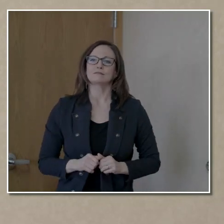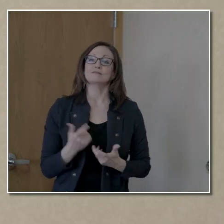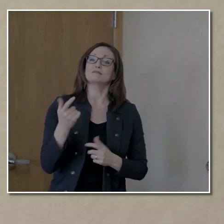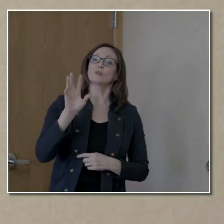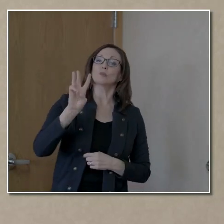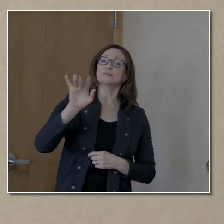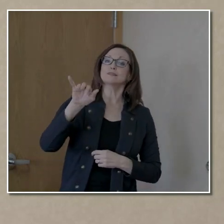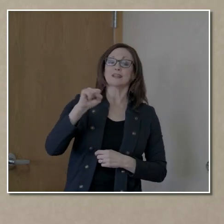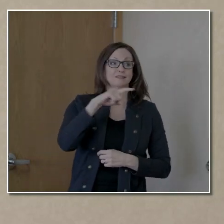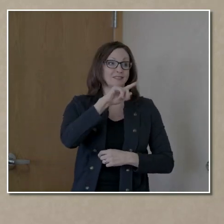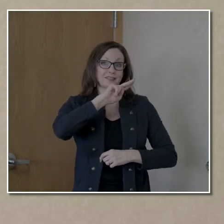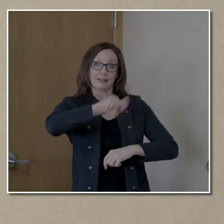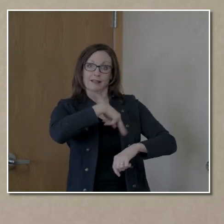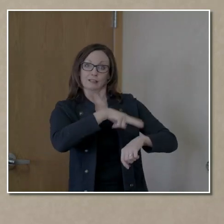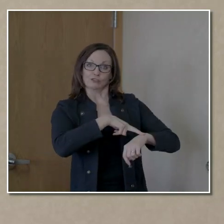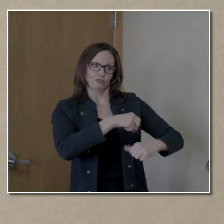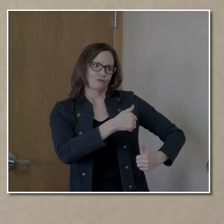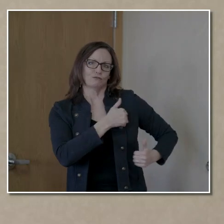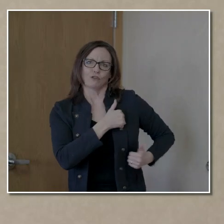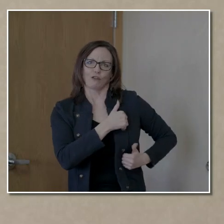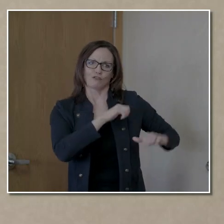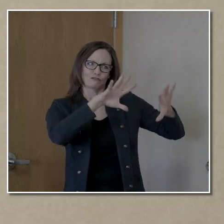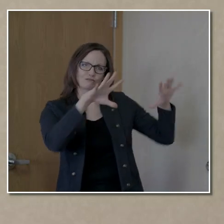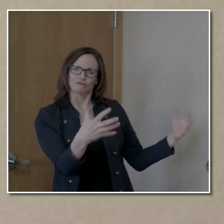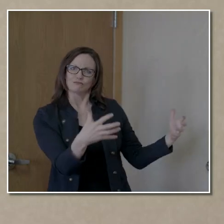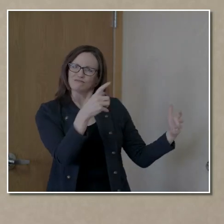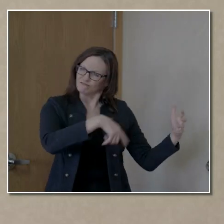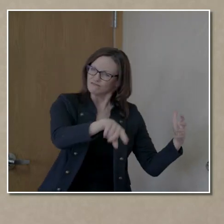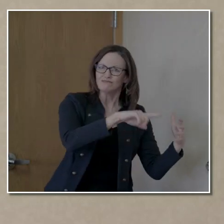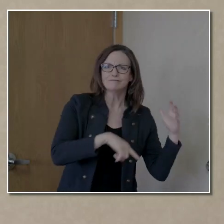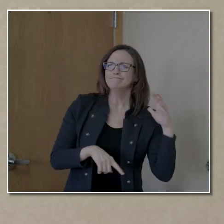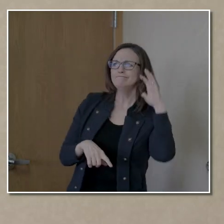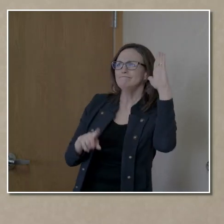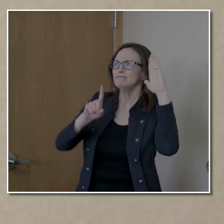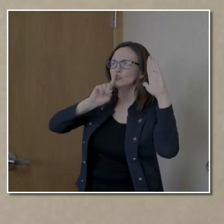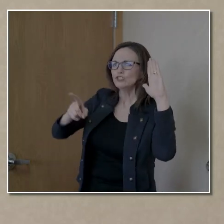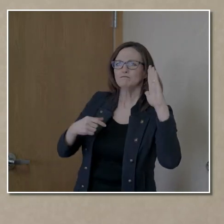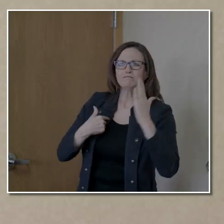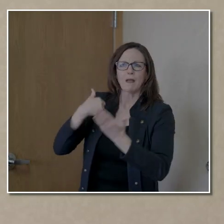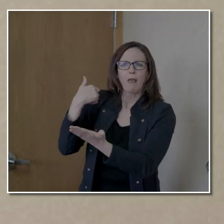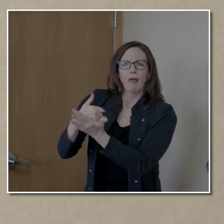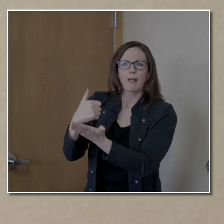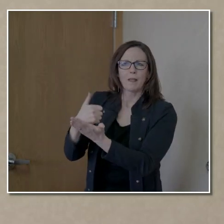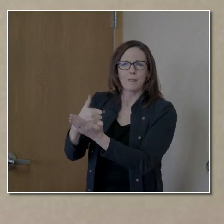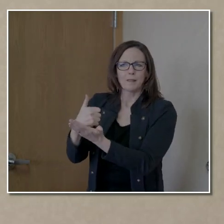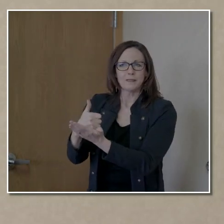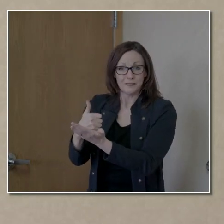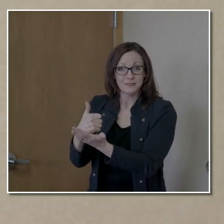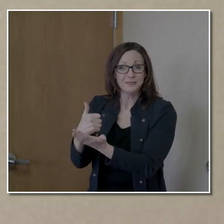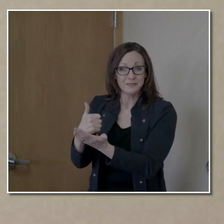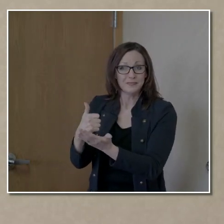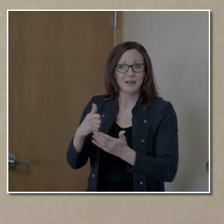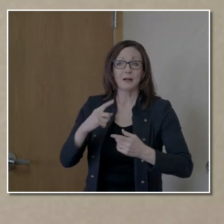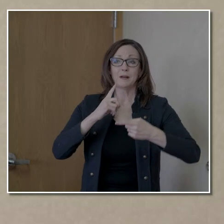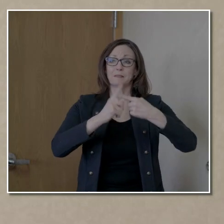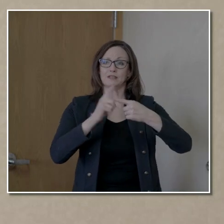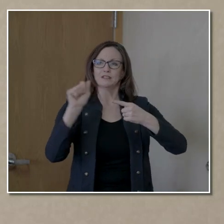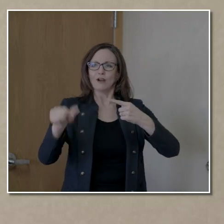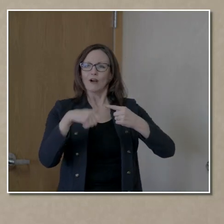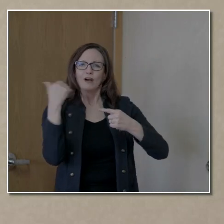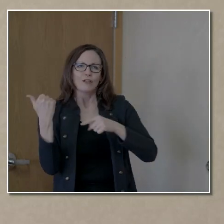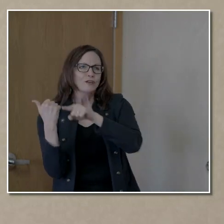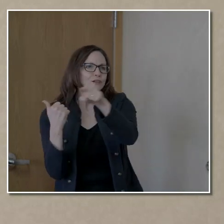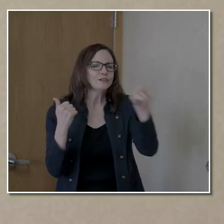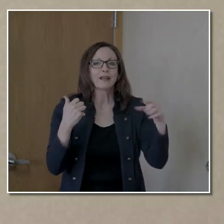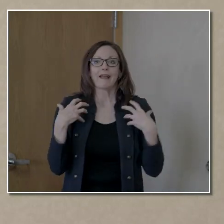engaged with partners from the private sector, including Epic and healthcare systems. All of us bring different